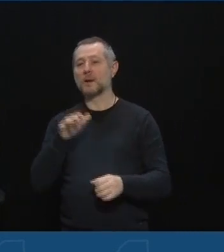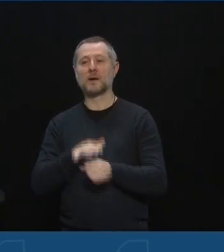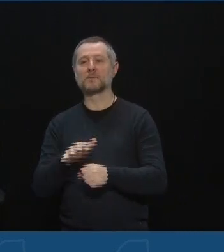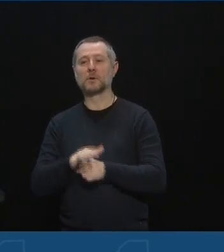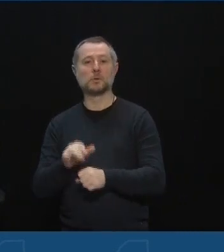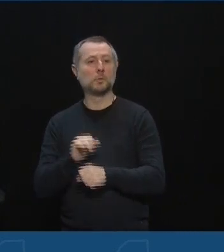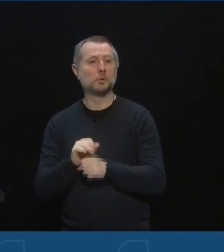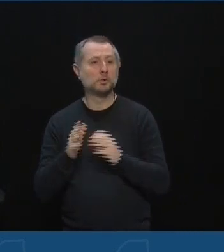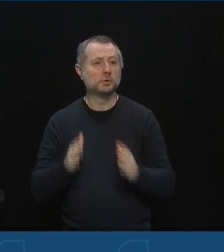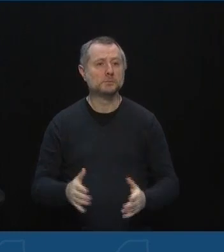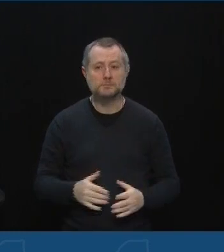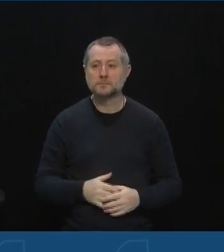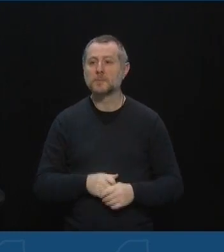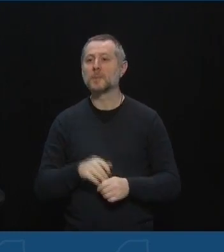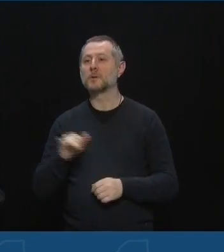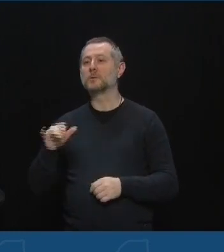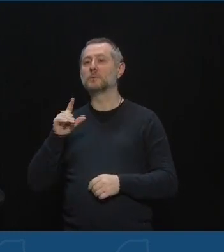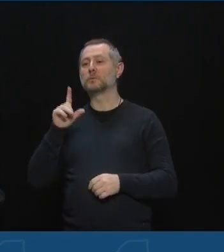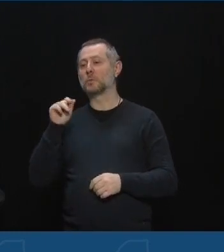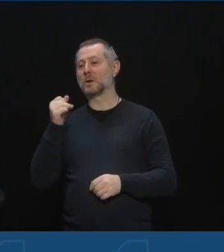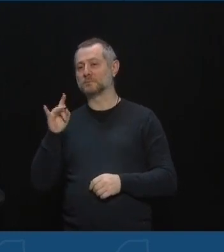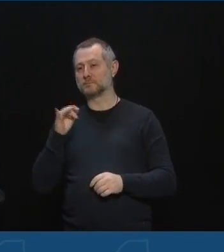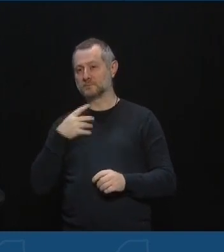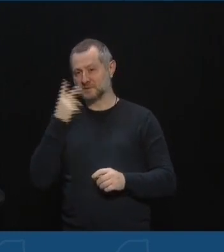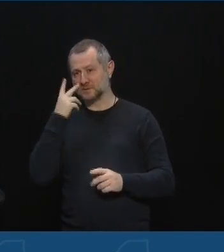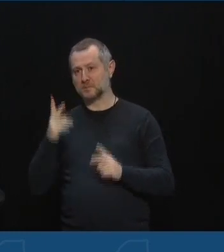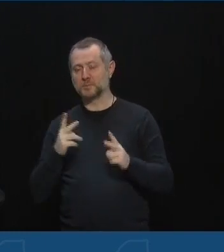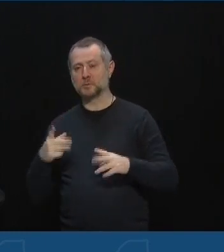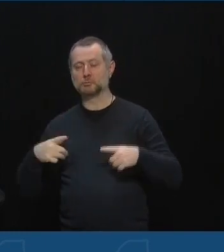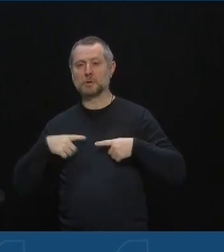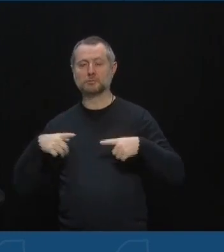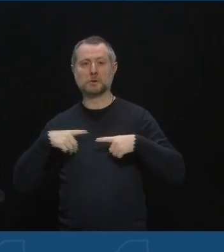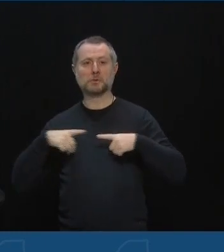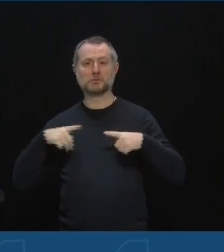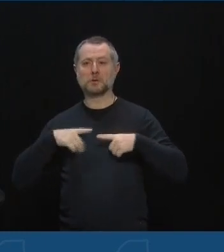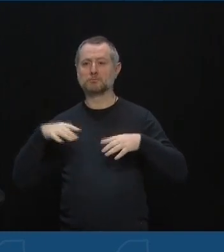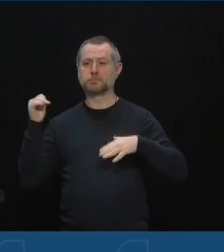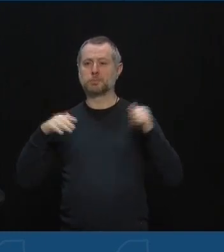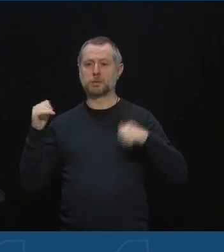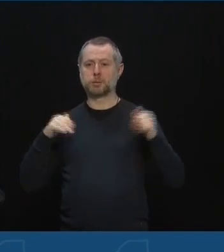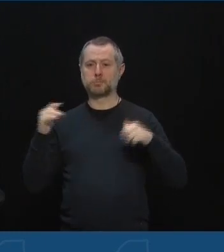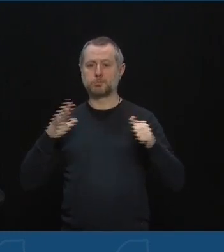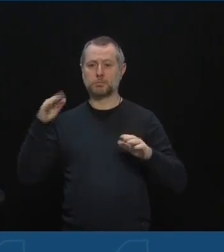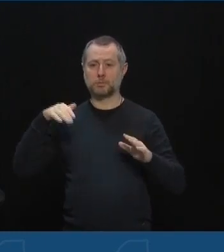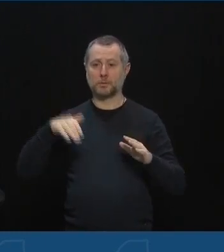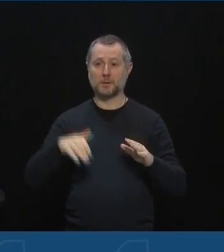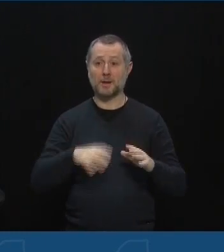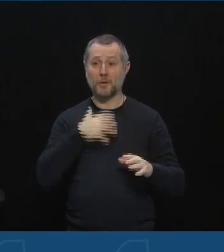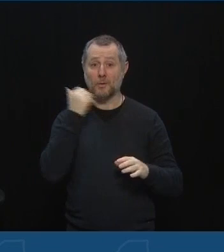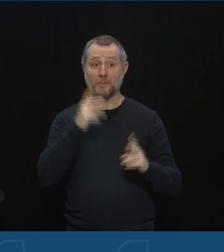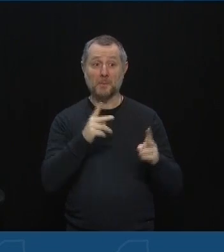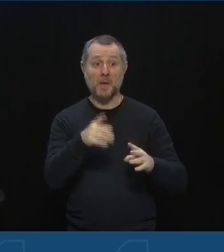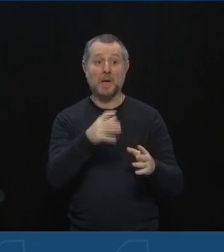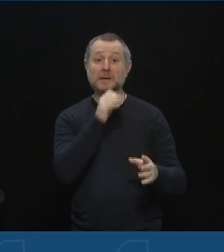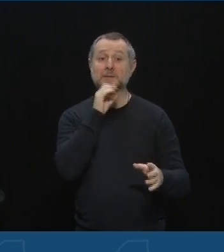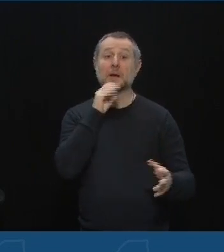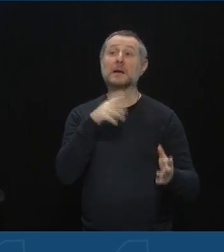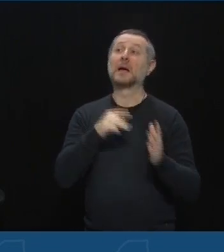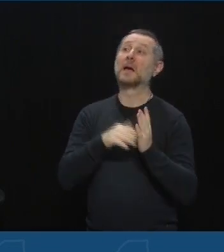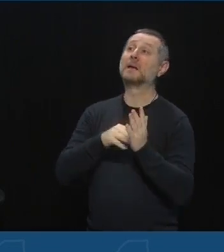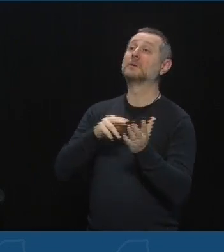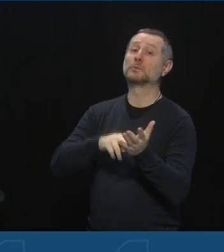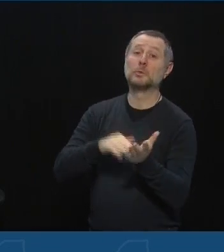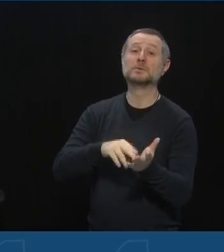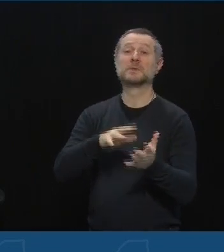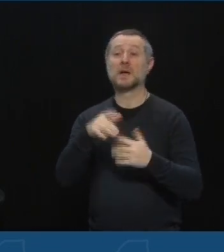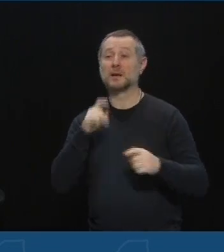2018. You could see the trends, people retiring, the needs getting greater, older population, more people need health care needs. And we weren't ready